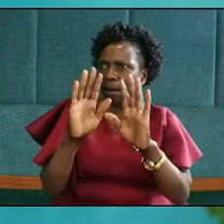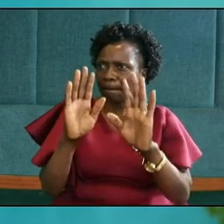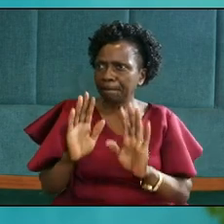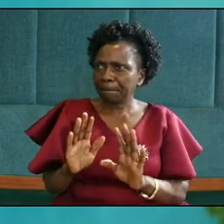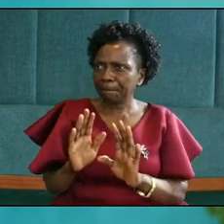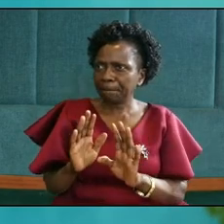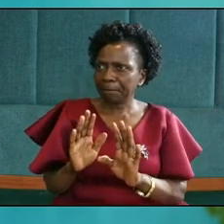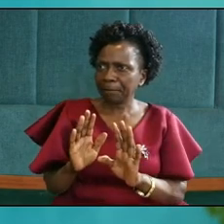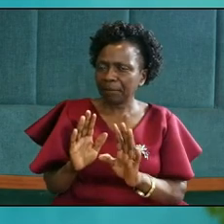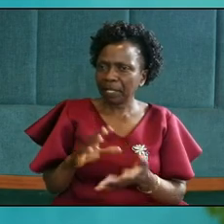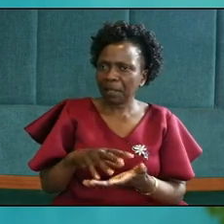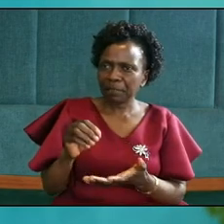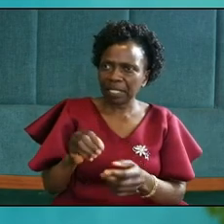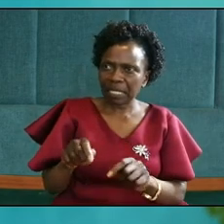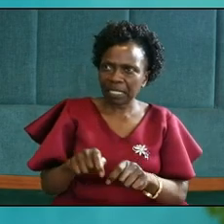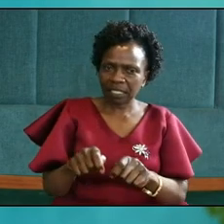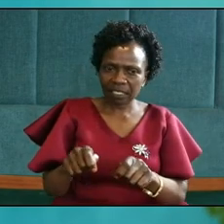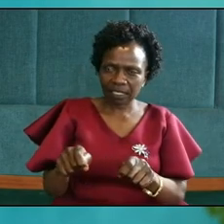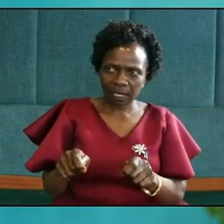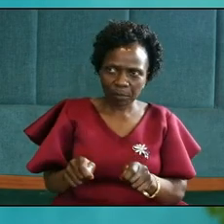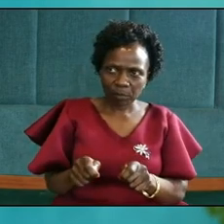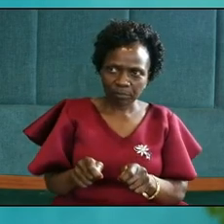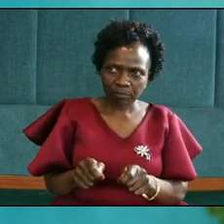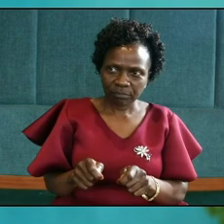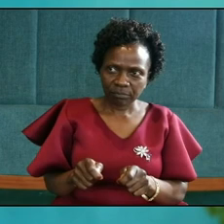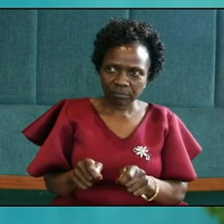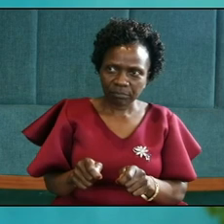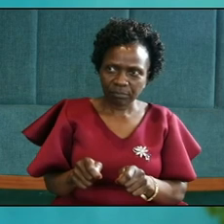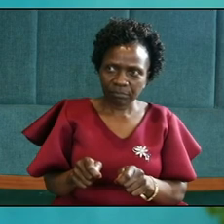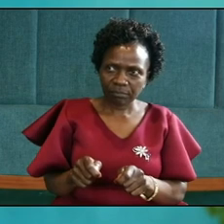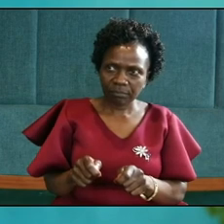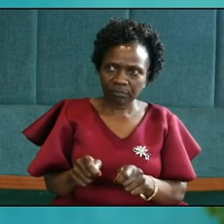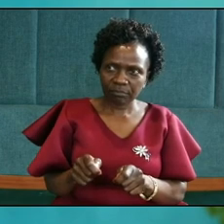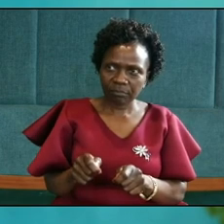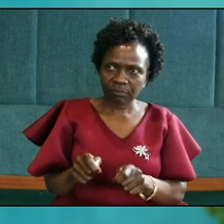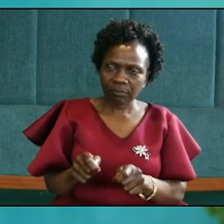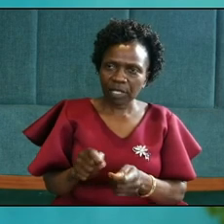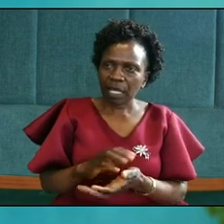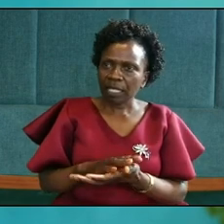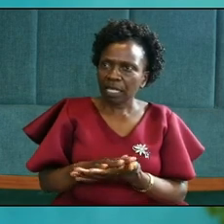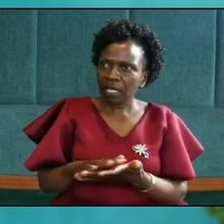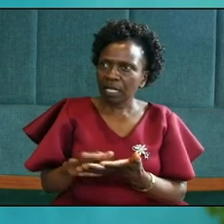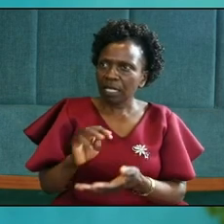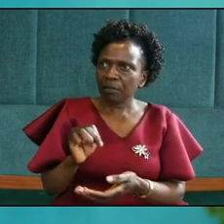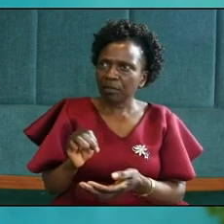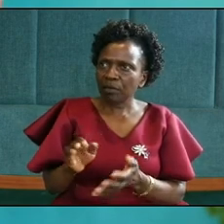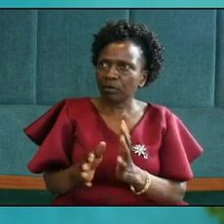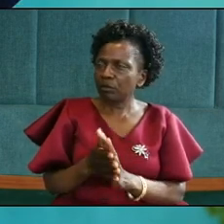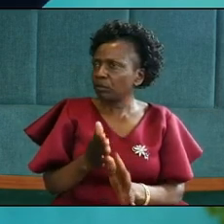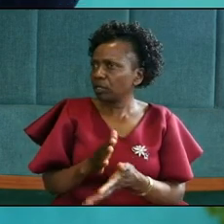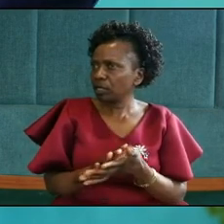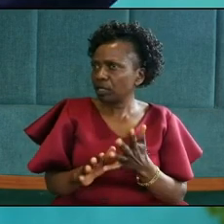inadvertently kicked a table which had a display of apples. Apples flew everywhere. Without stopping and looking